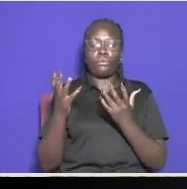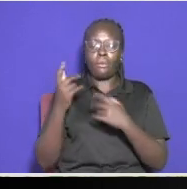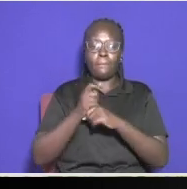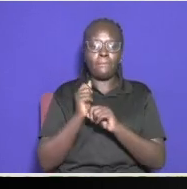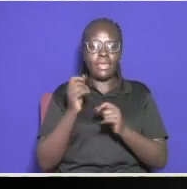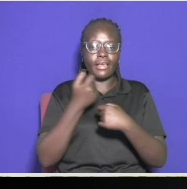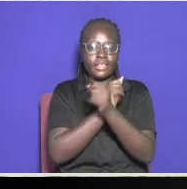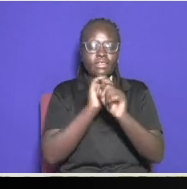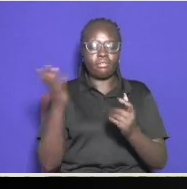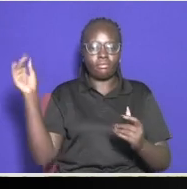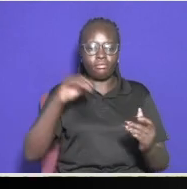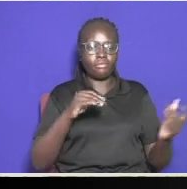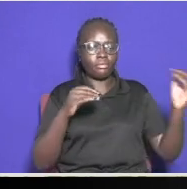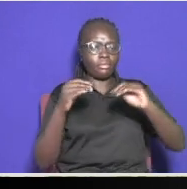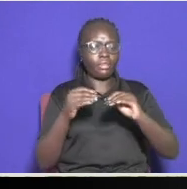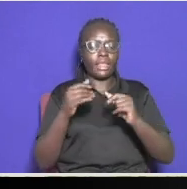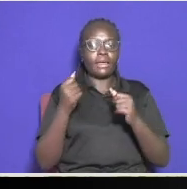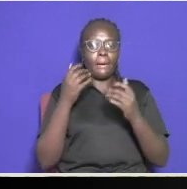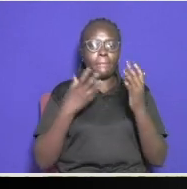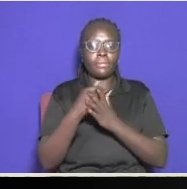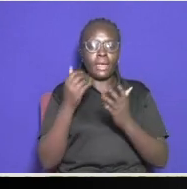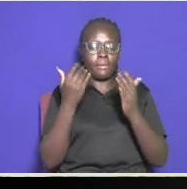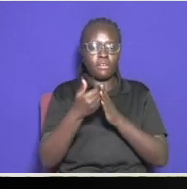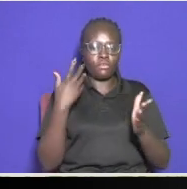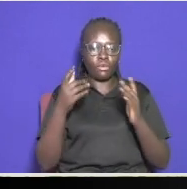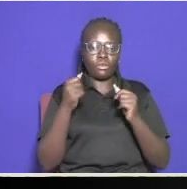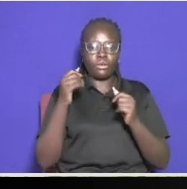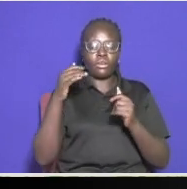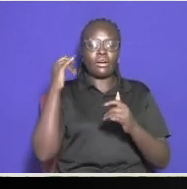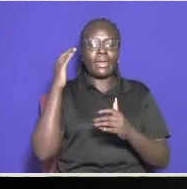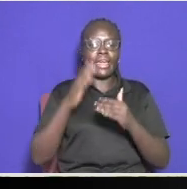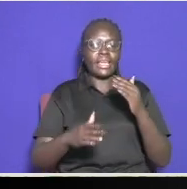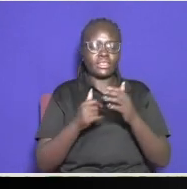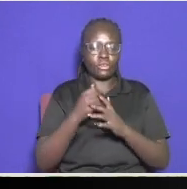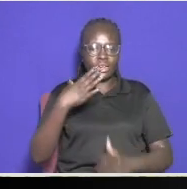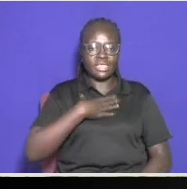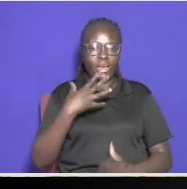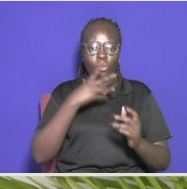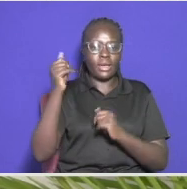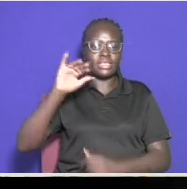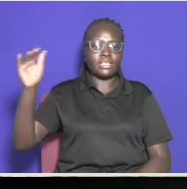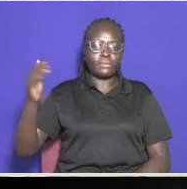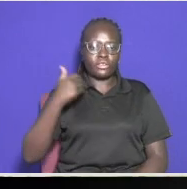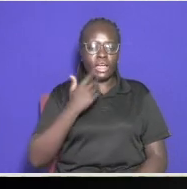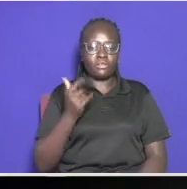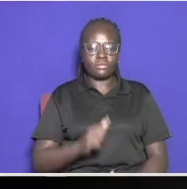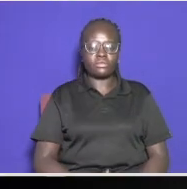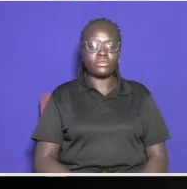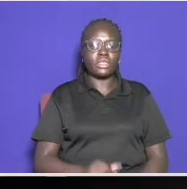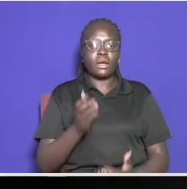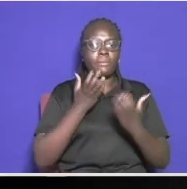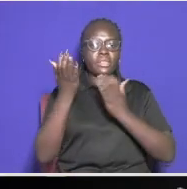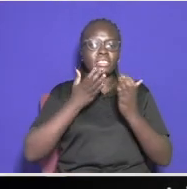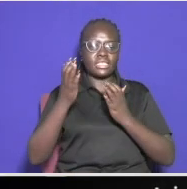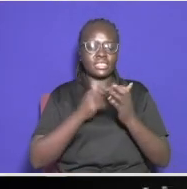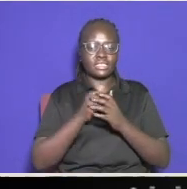buy some things before she quit job. We randomly went to town. That time there was a Muindi on Biashara Street. Yeah.